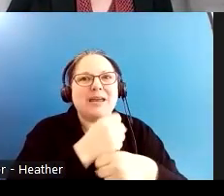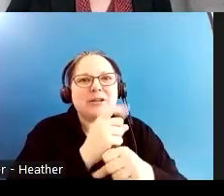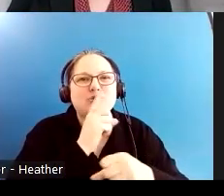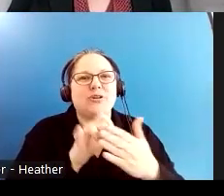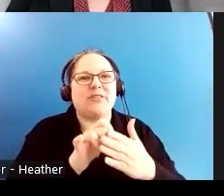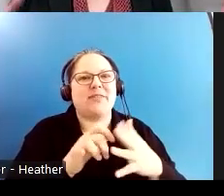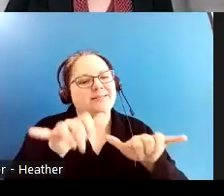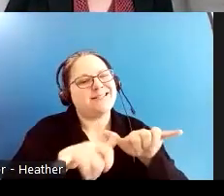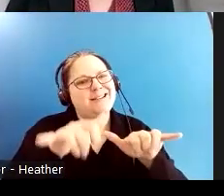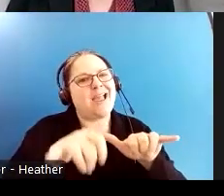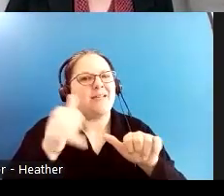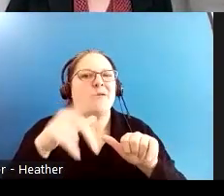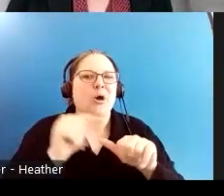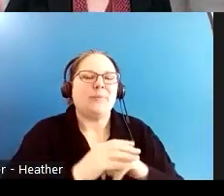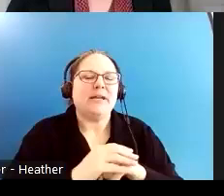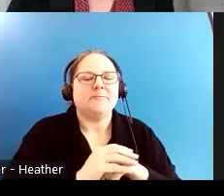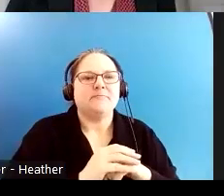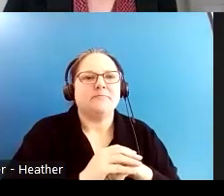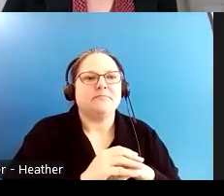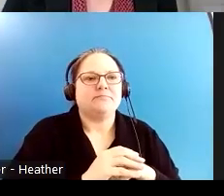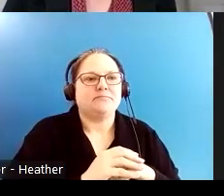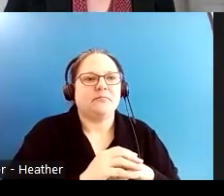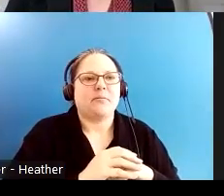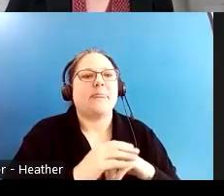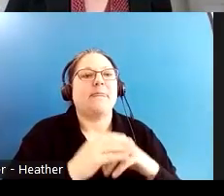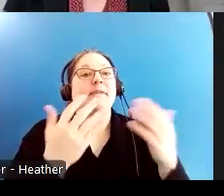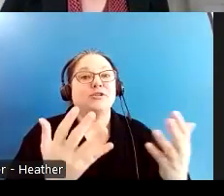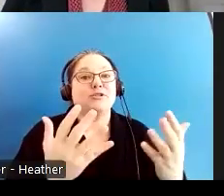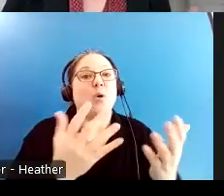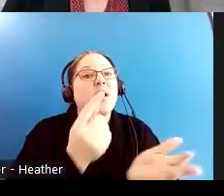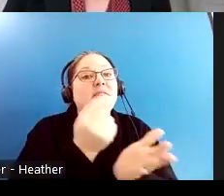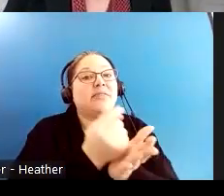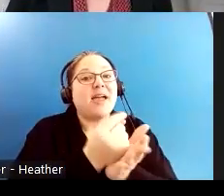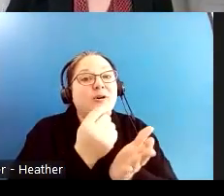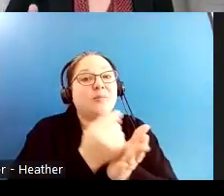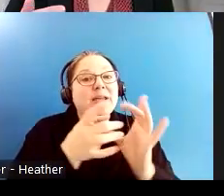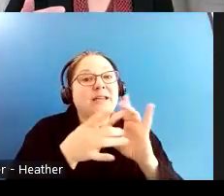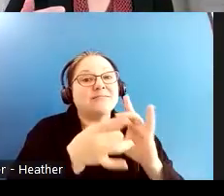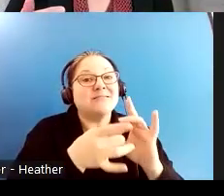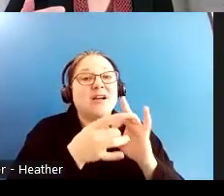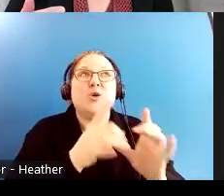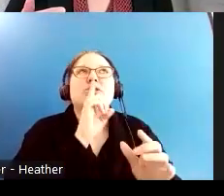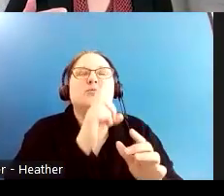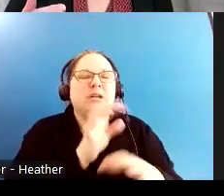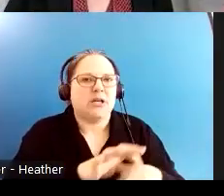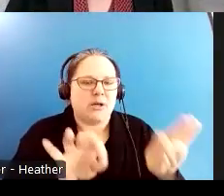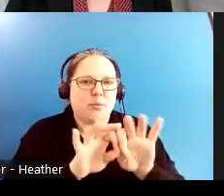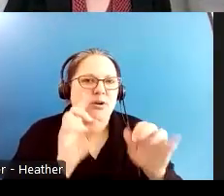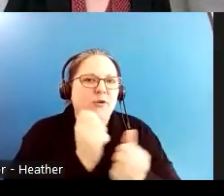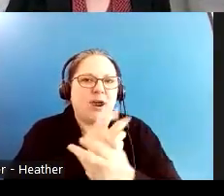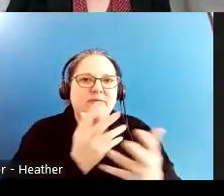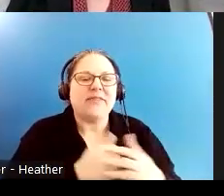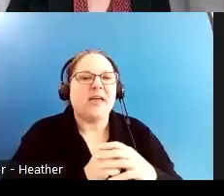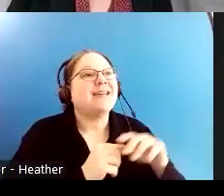And so I mentioned this, the therapeutic alliance was really the most important part of all of this. He was able to